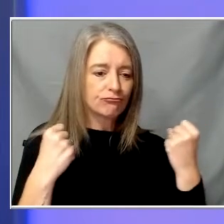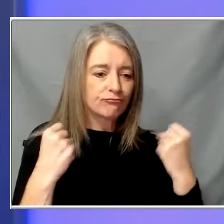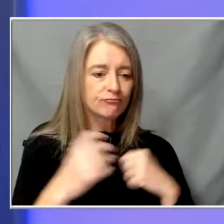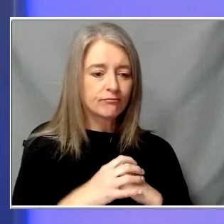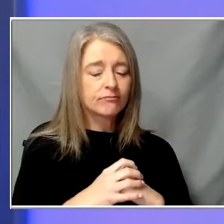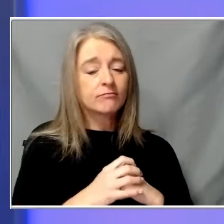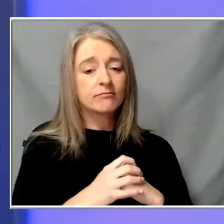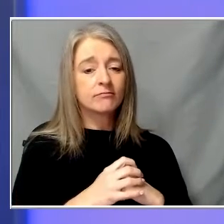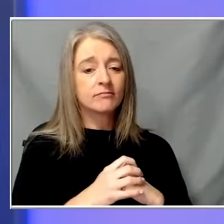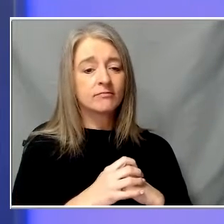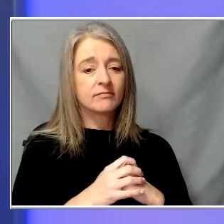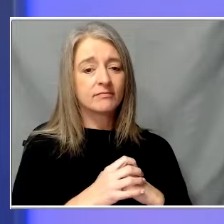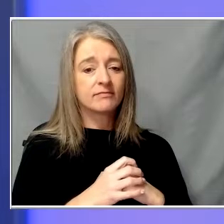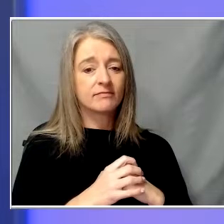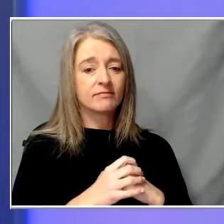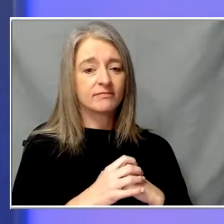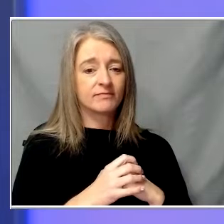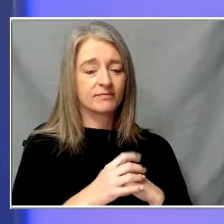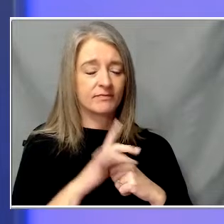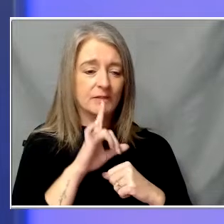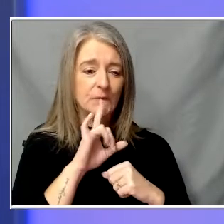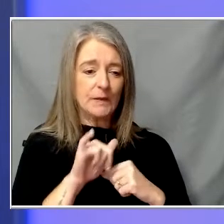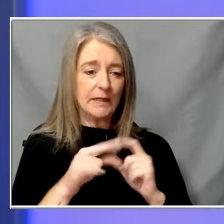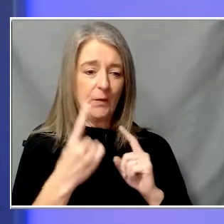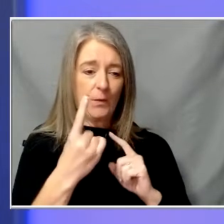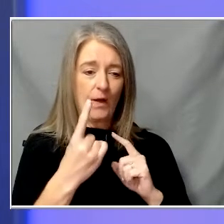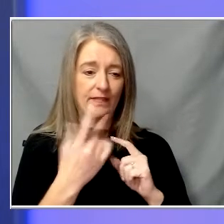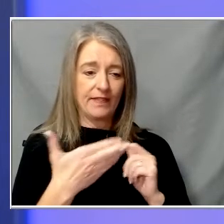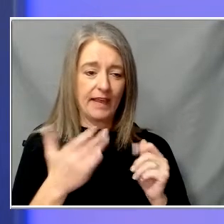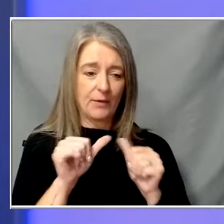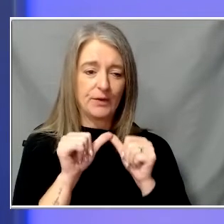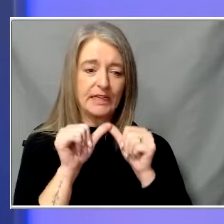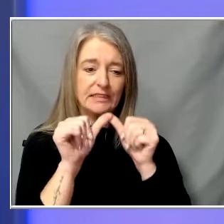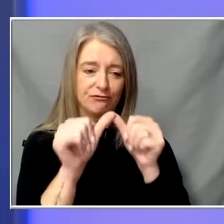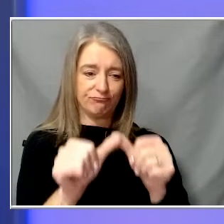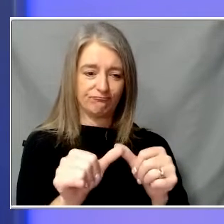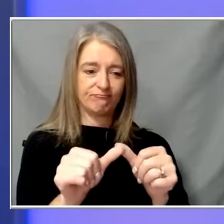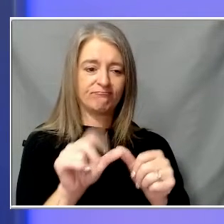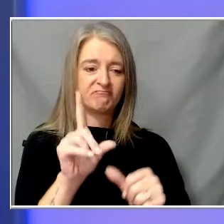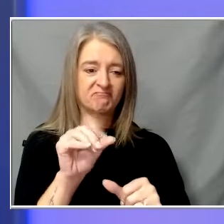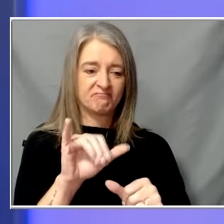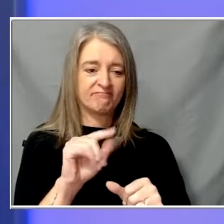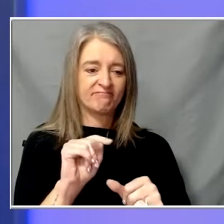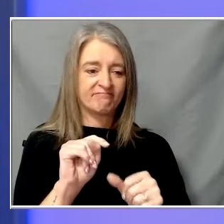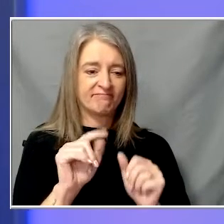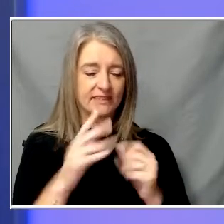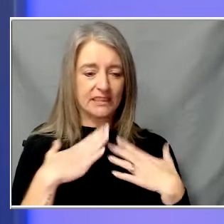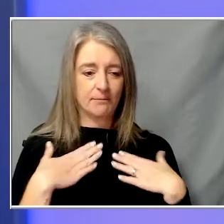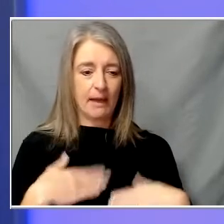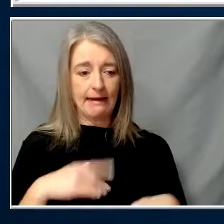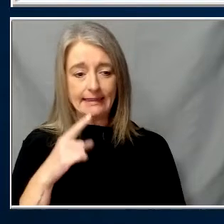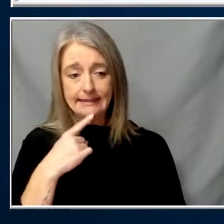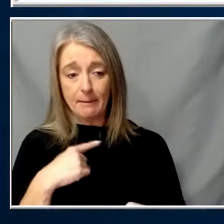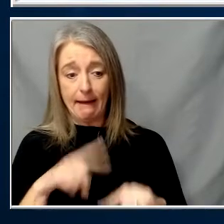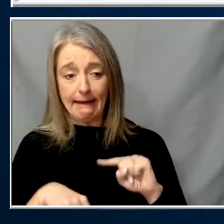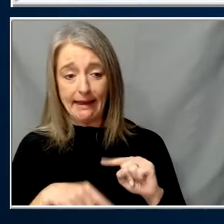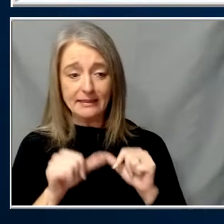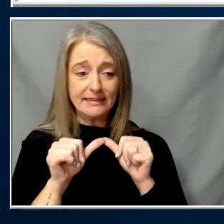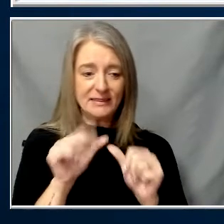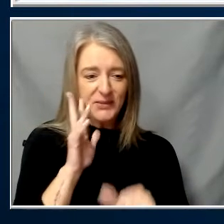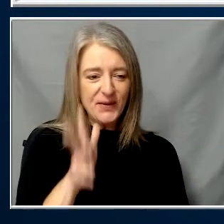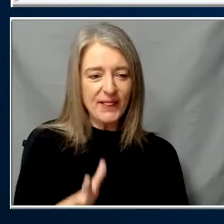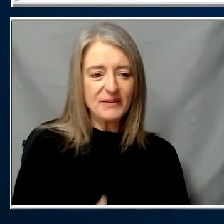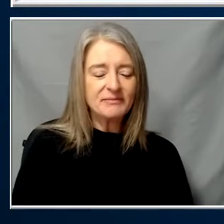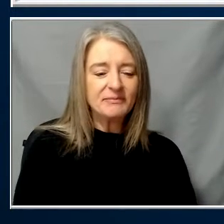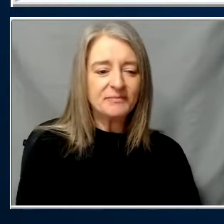So that's one thing that I'll continue to do, and I'll continue to do it until my body says I can't anymore. So. Yeah, he's going to